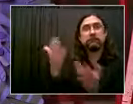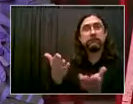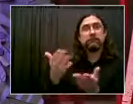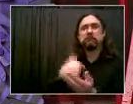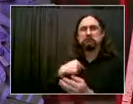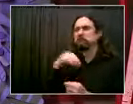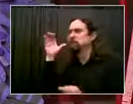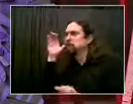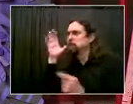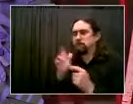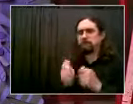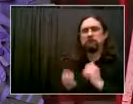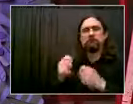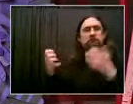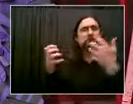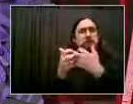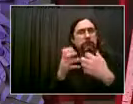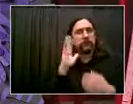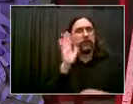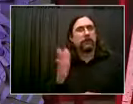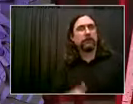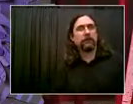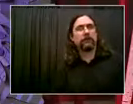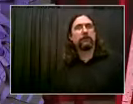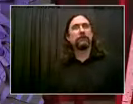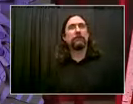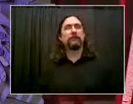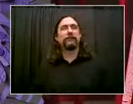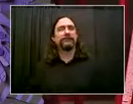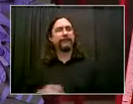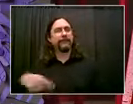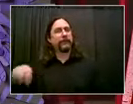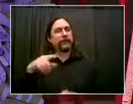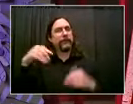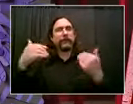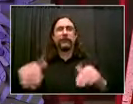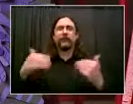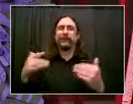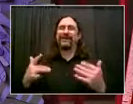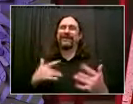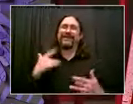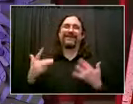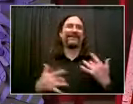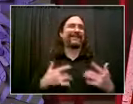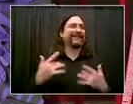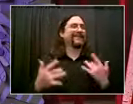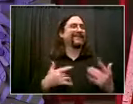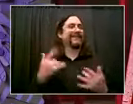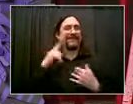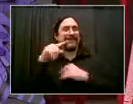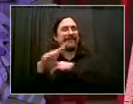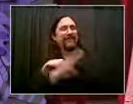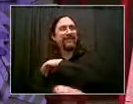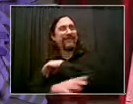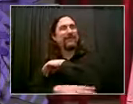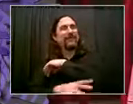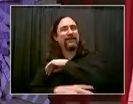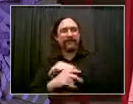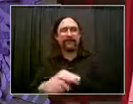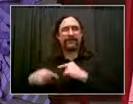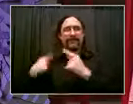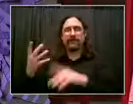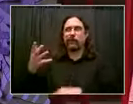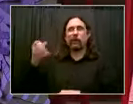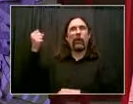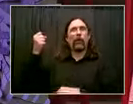enormous losses and the enormous learnings for our communities. Meeting them, we will continue to meet them where they are and support them